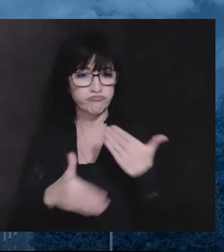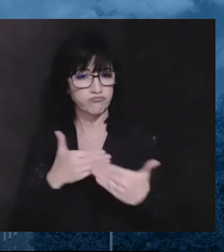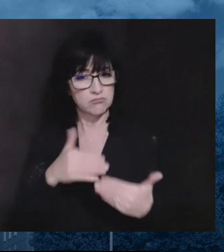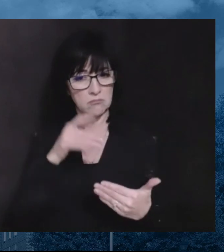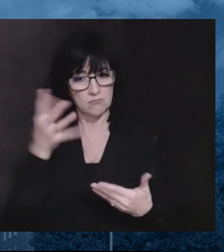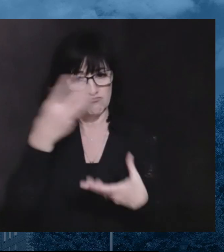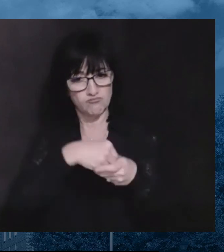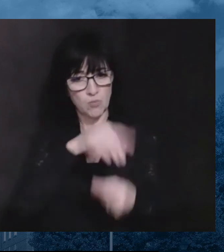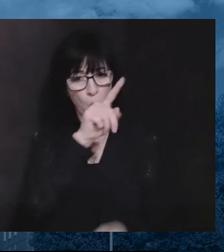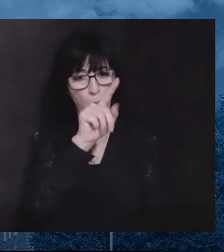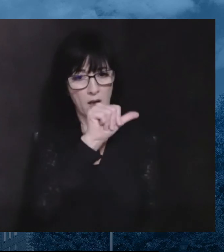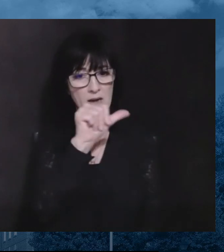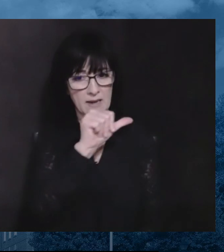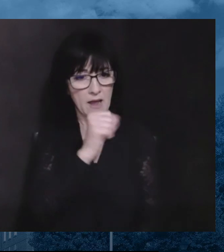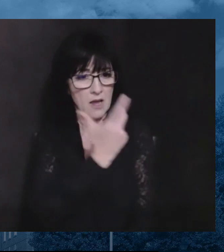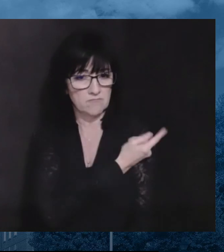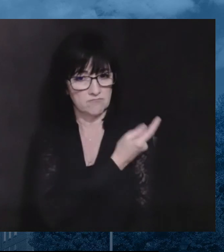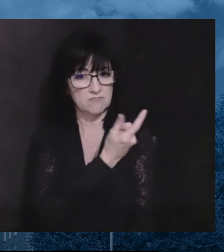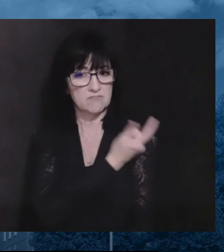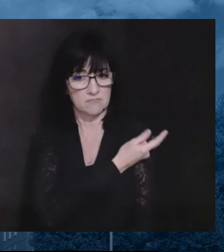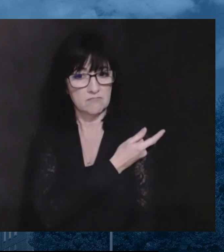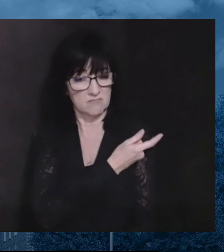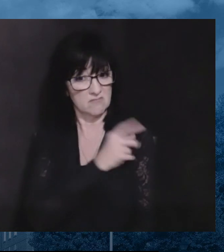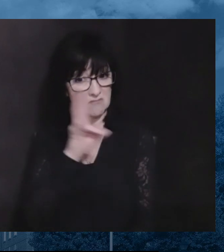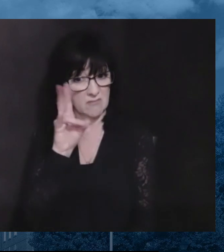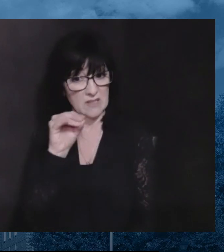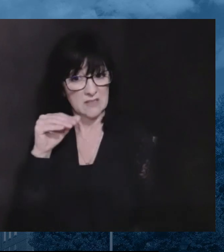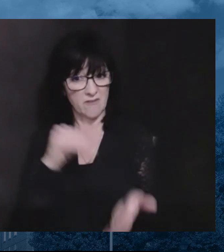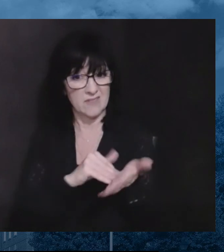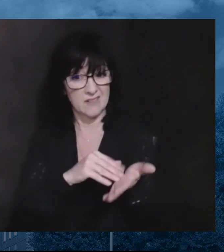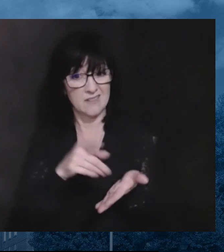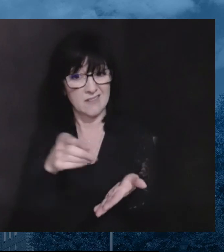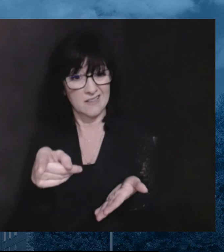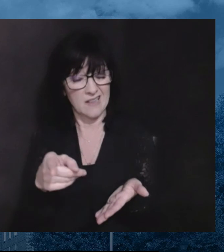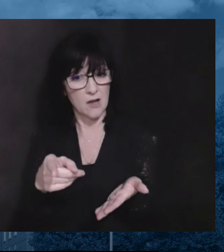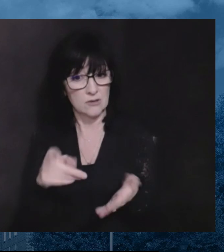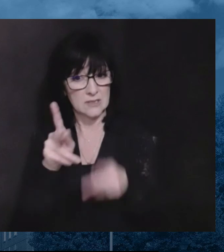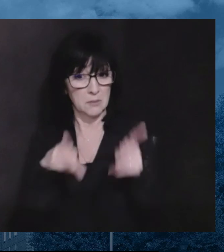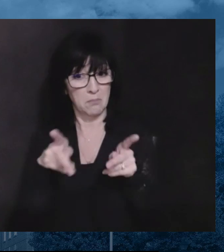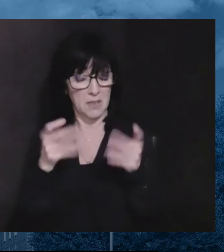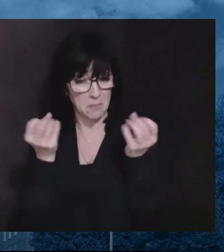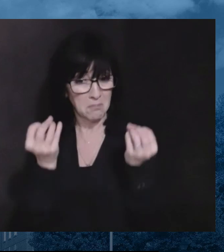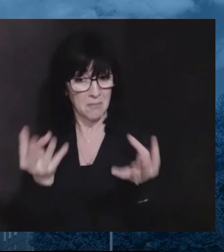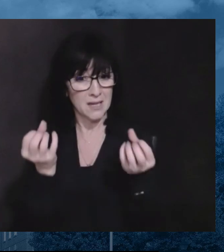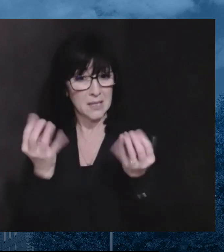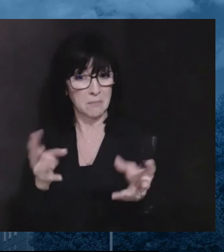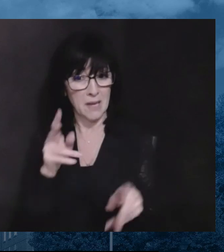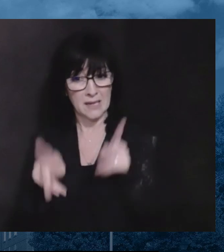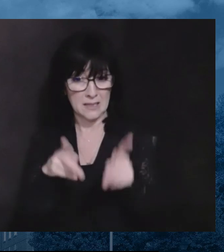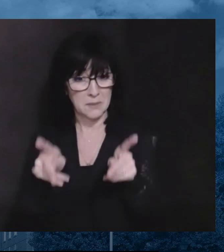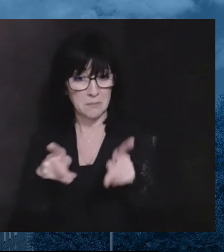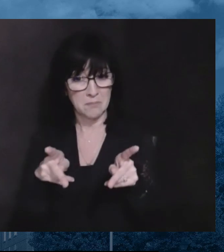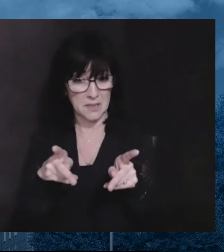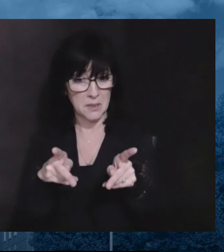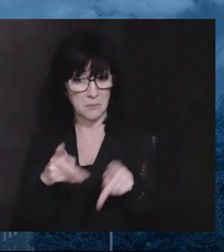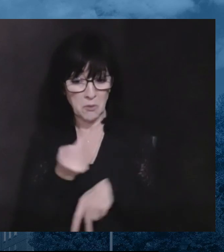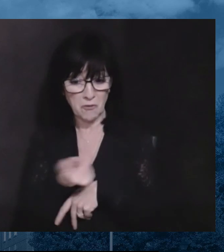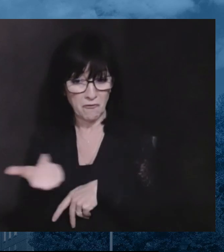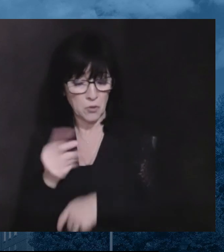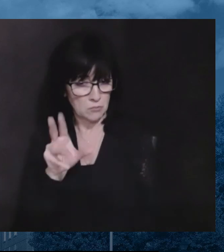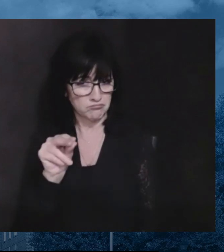populations vaccinated. It's a big group. Dr. Rattay, I think, said over 70,000. We've received